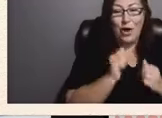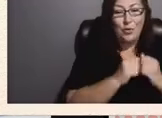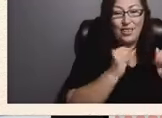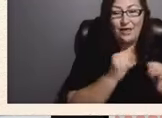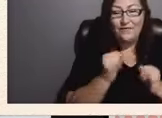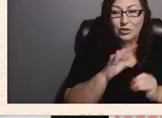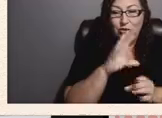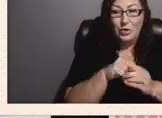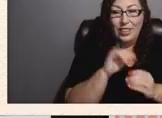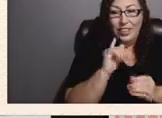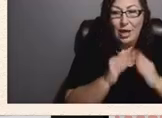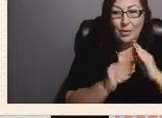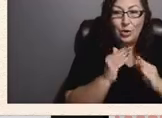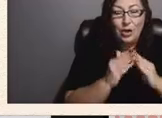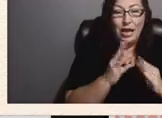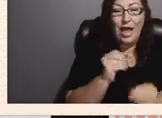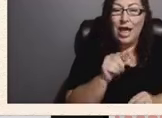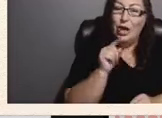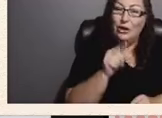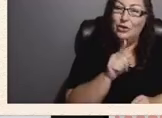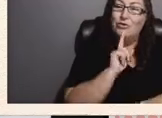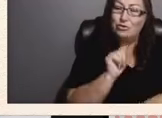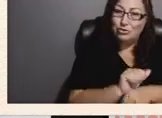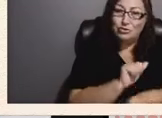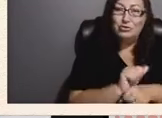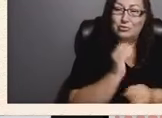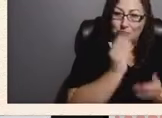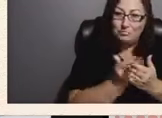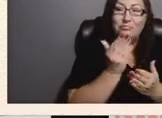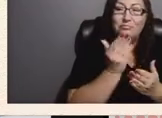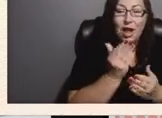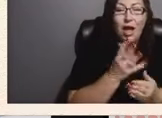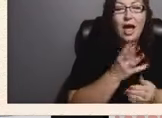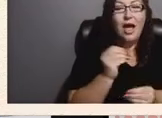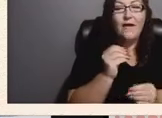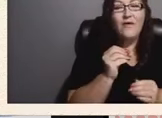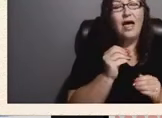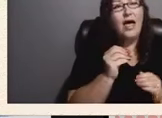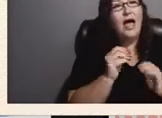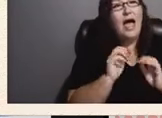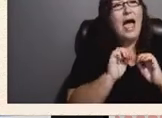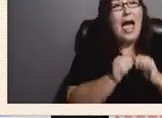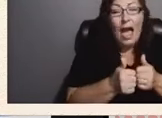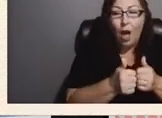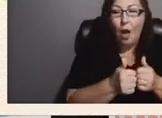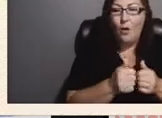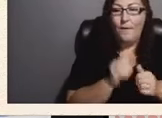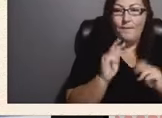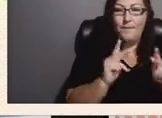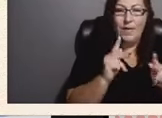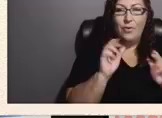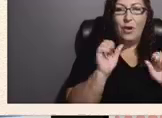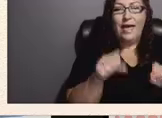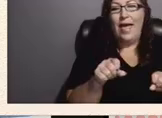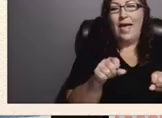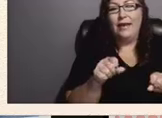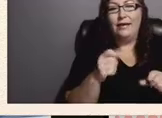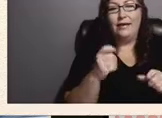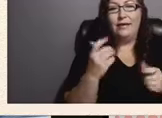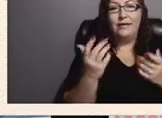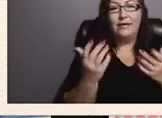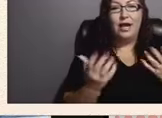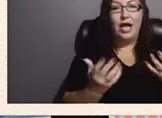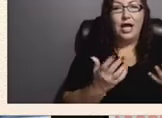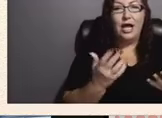And you're a true testament to how I think people could